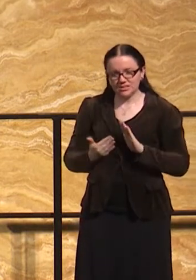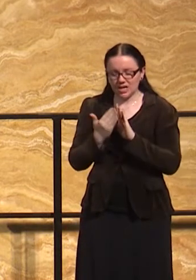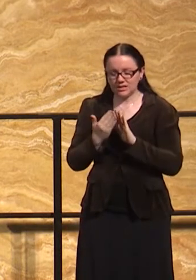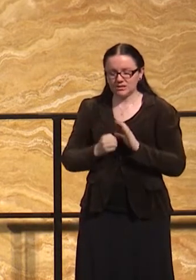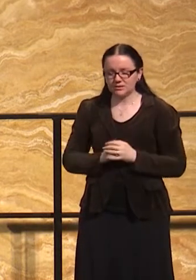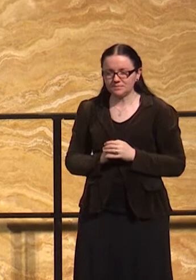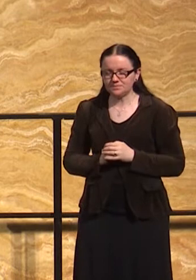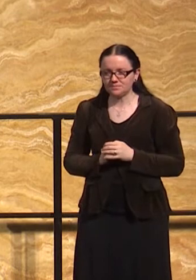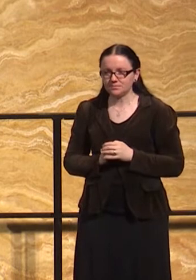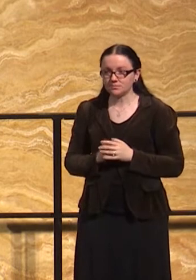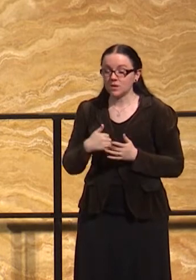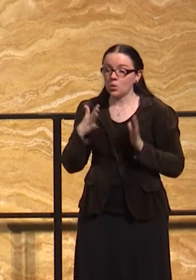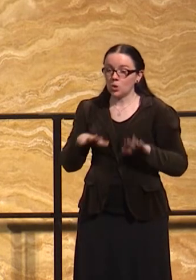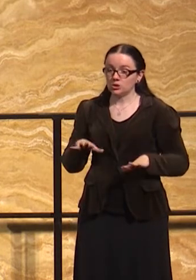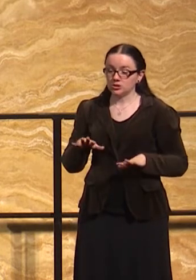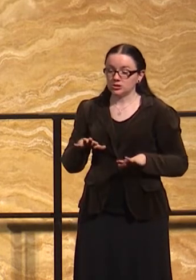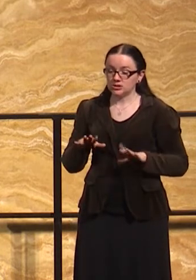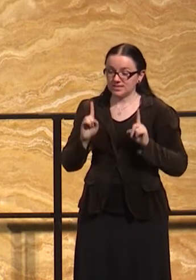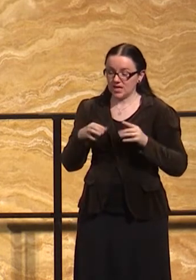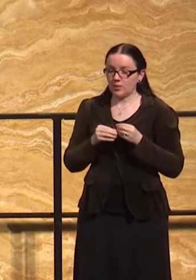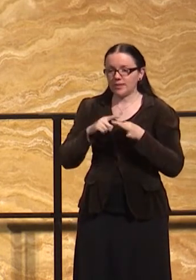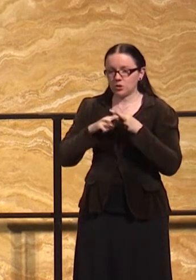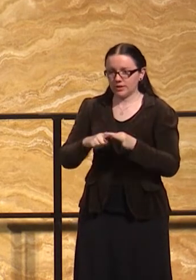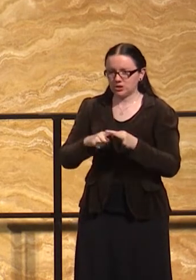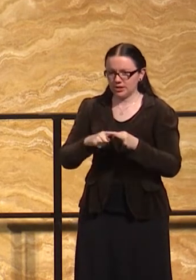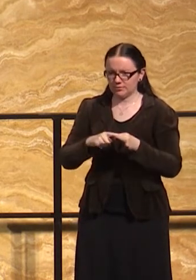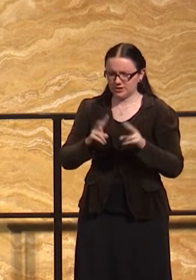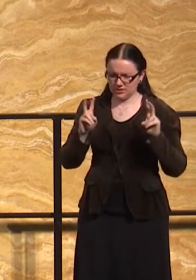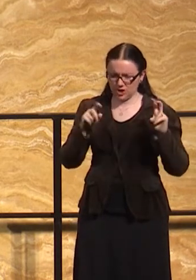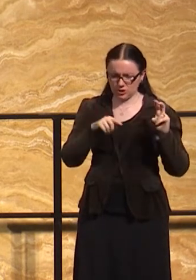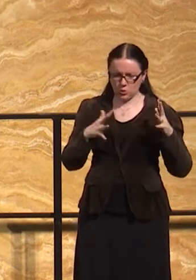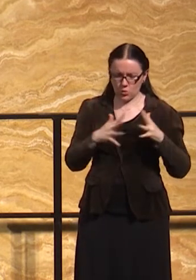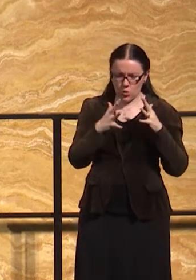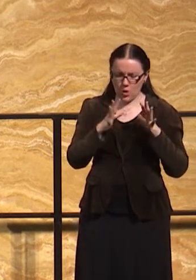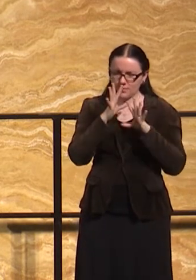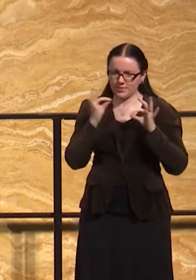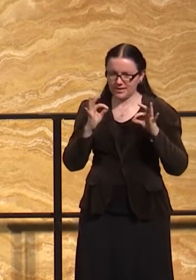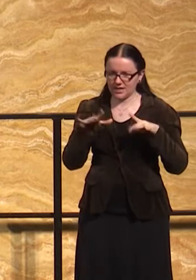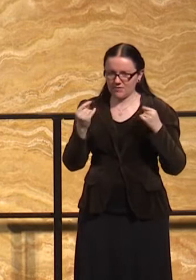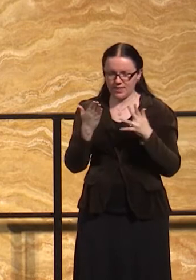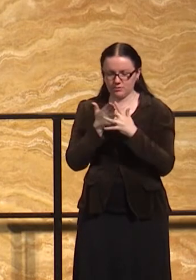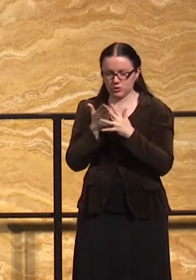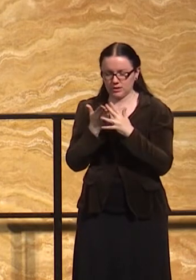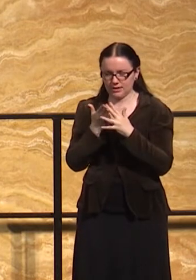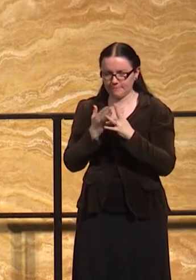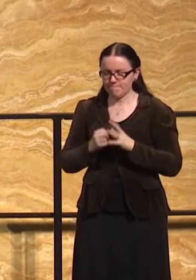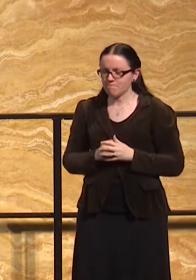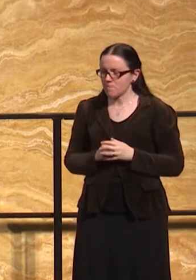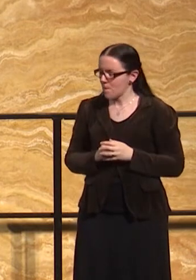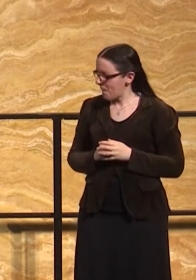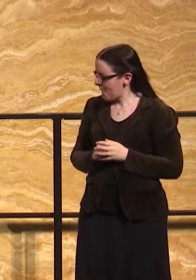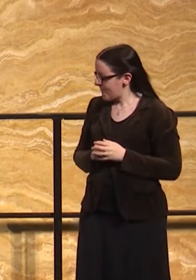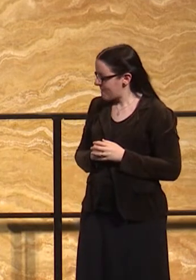I want to start with a question about this title, War, Peace, and Everything in Between. To